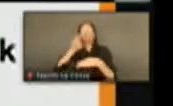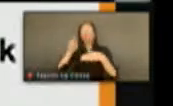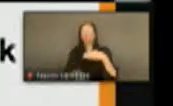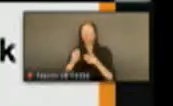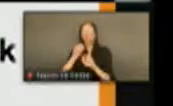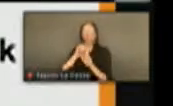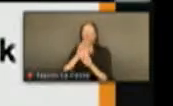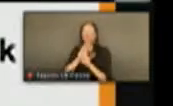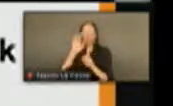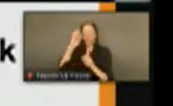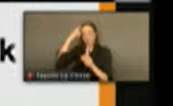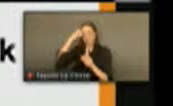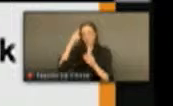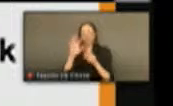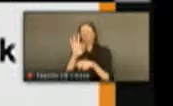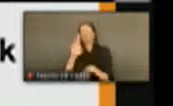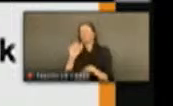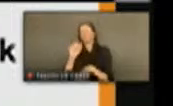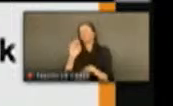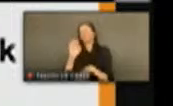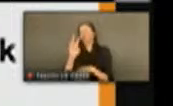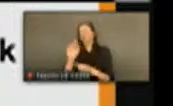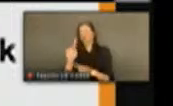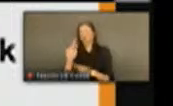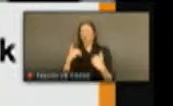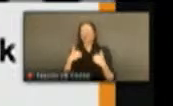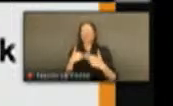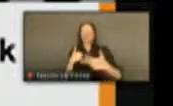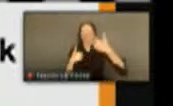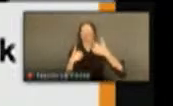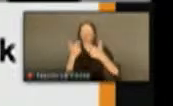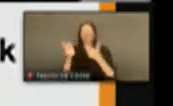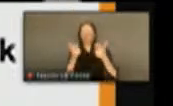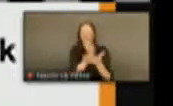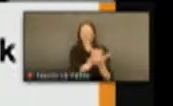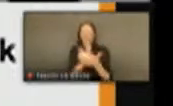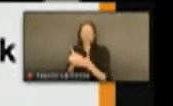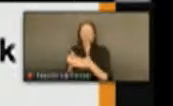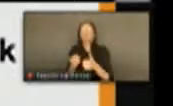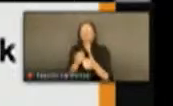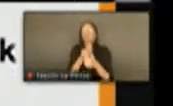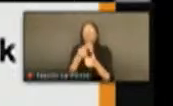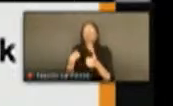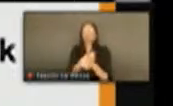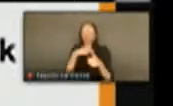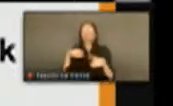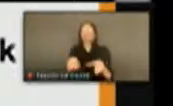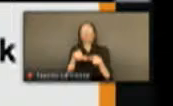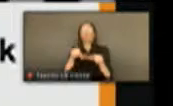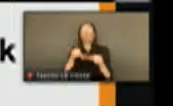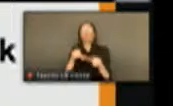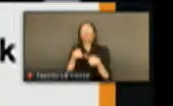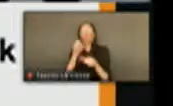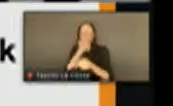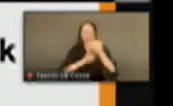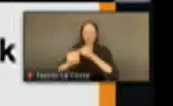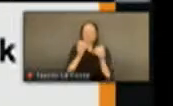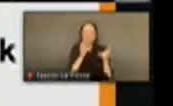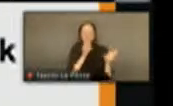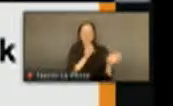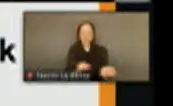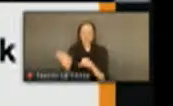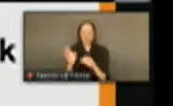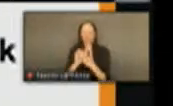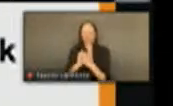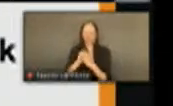it. First, we conduct strategic planning. This is a detailed process that helps us identify